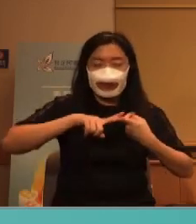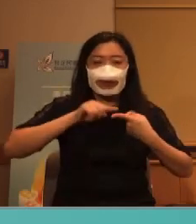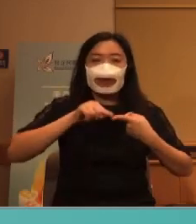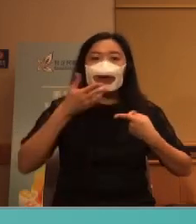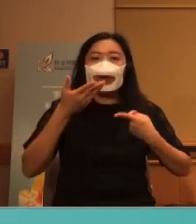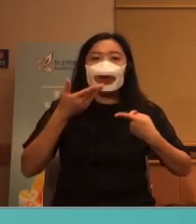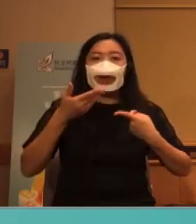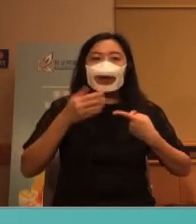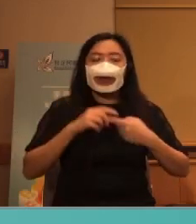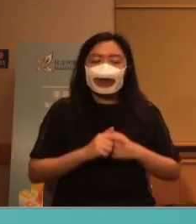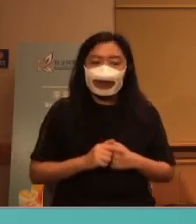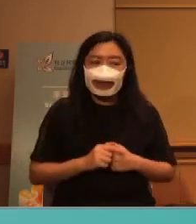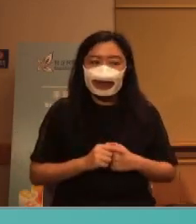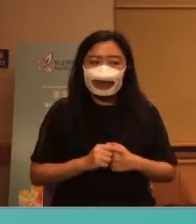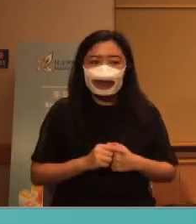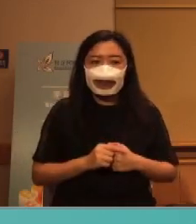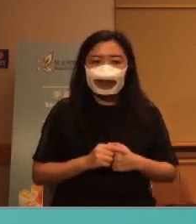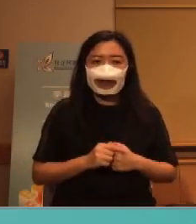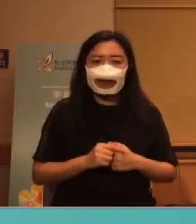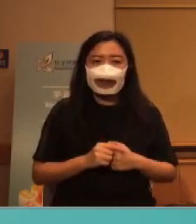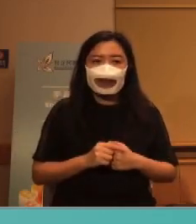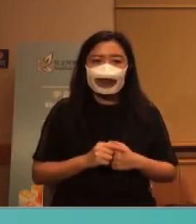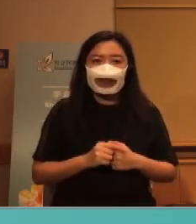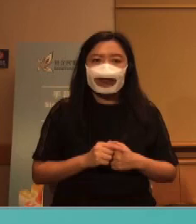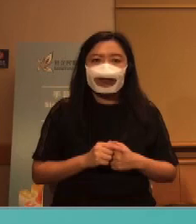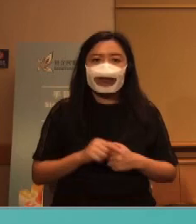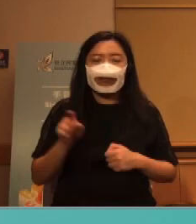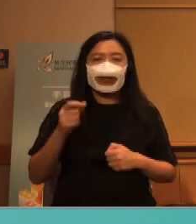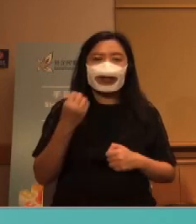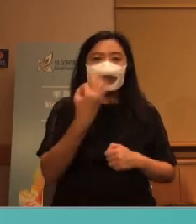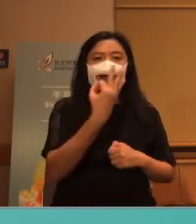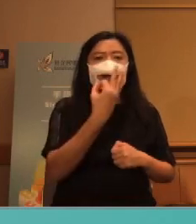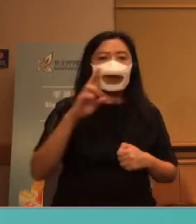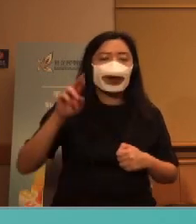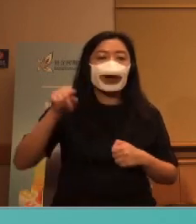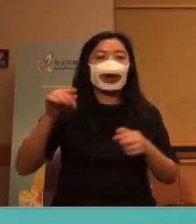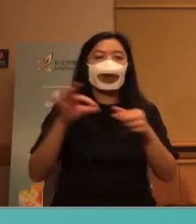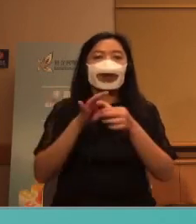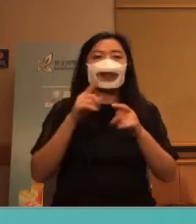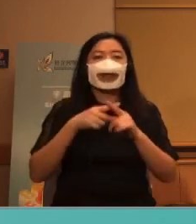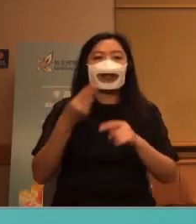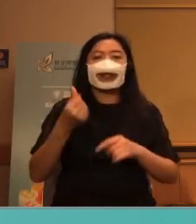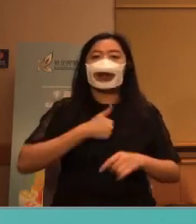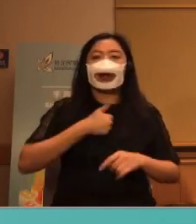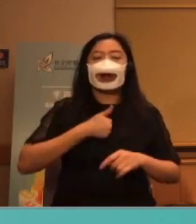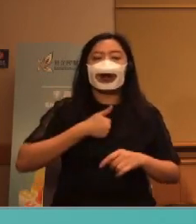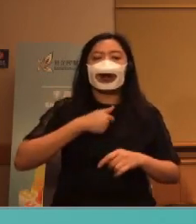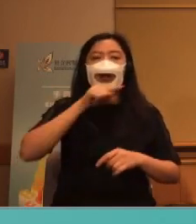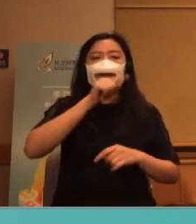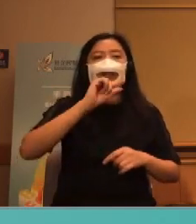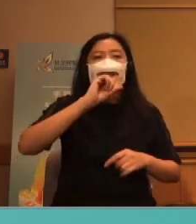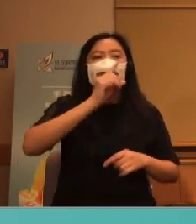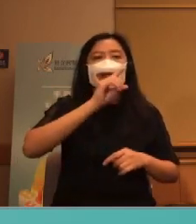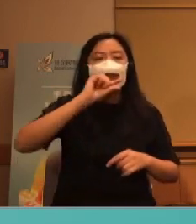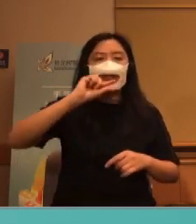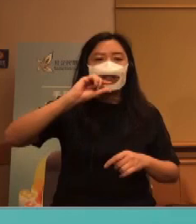fully prop capital. Yes, obviously they borrowed, and you know, they borrowed money from Genesis, DCG, a couple other large, you know,